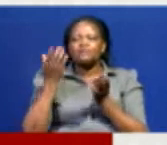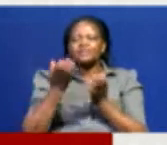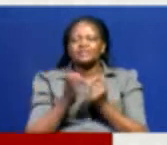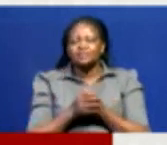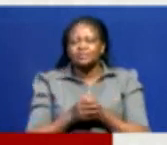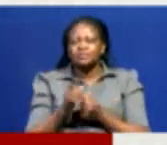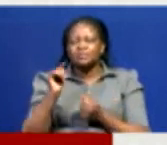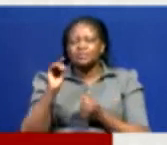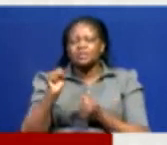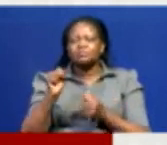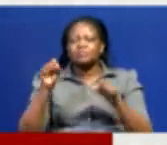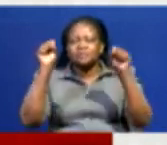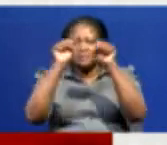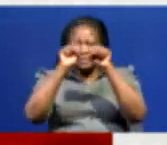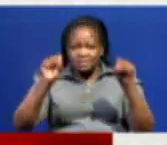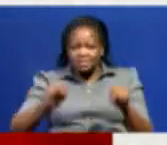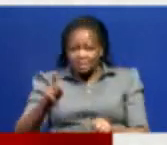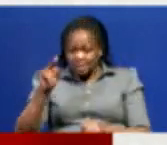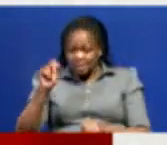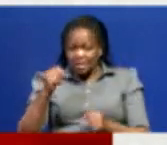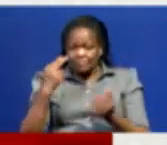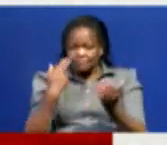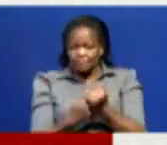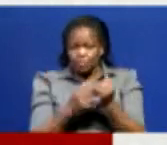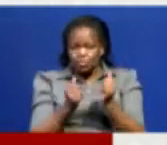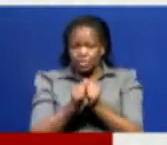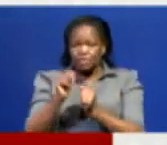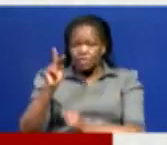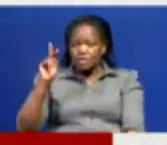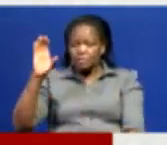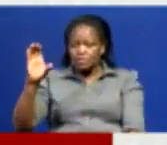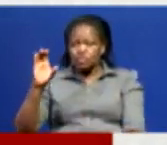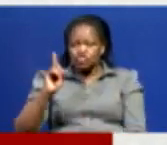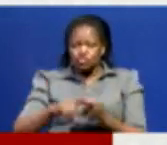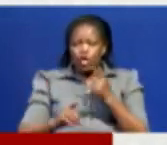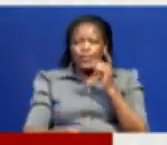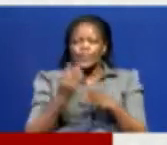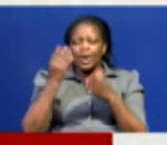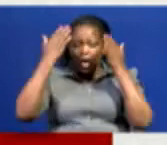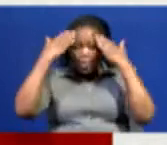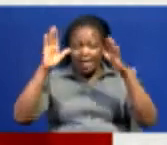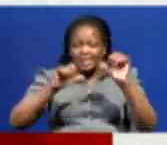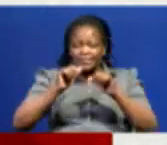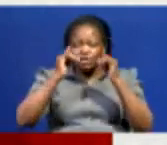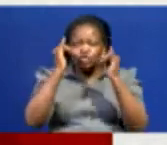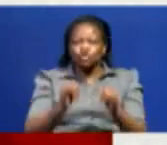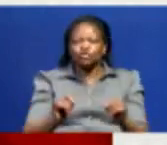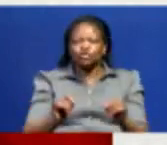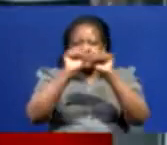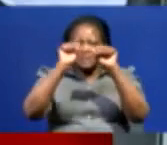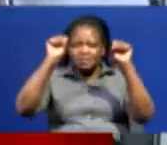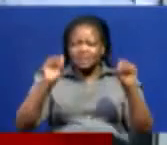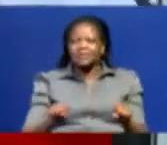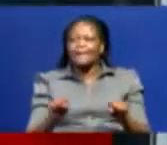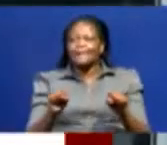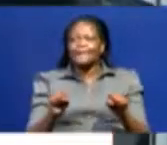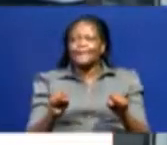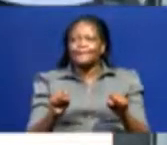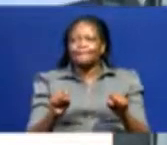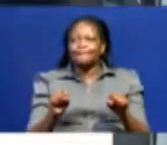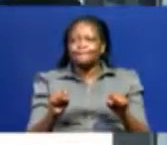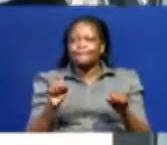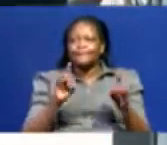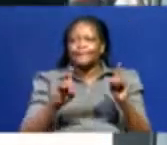team's system. KRA has partnered with Kenya Broadcasting Corporation to create awareness about the new system.